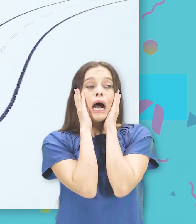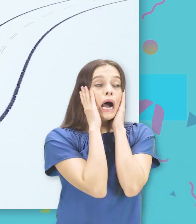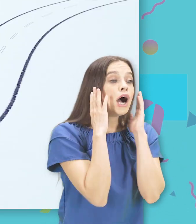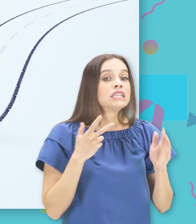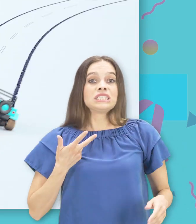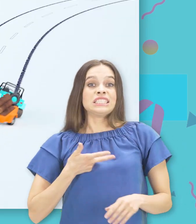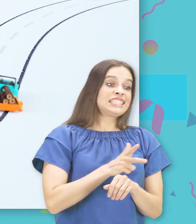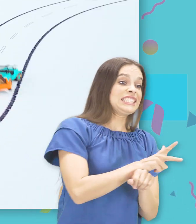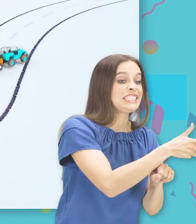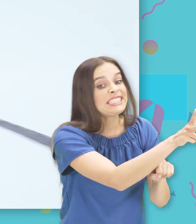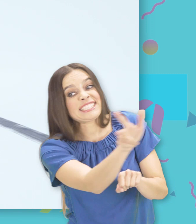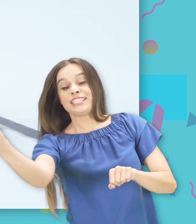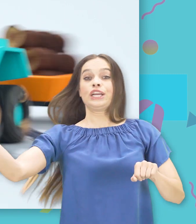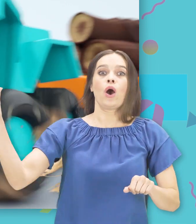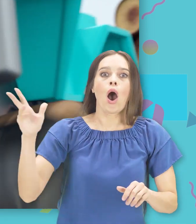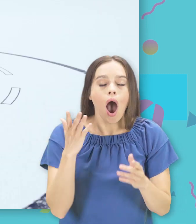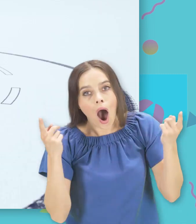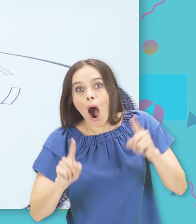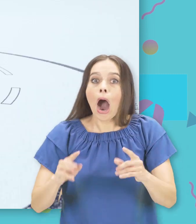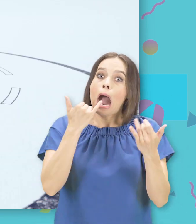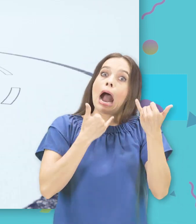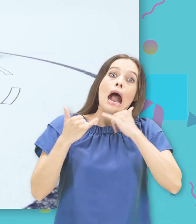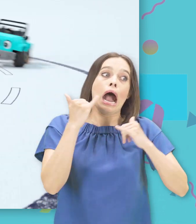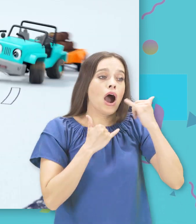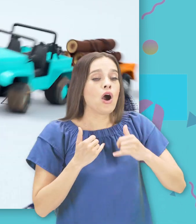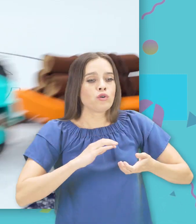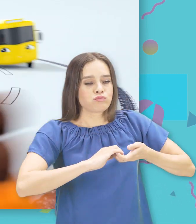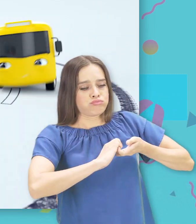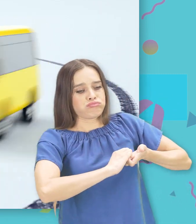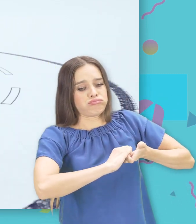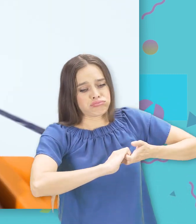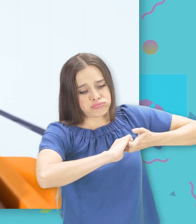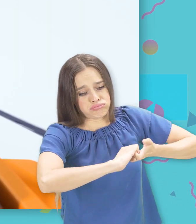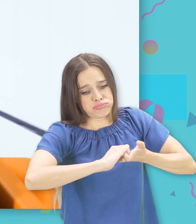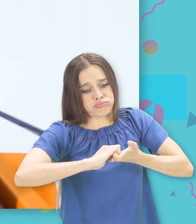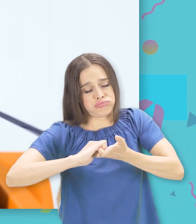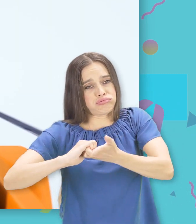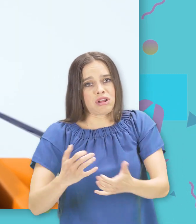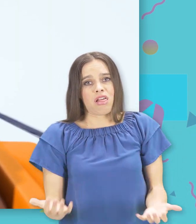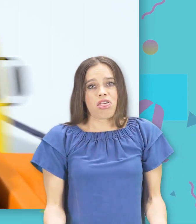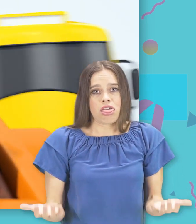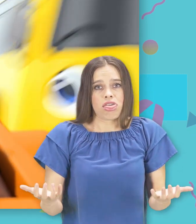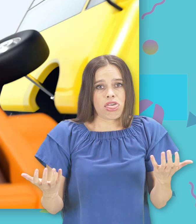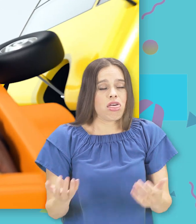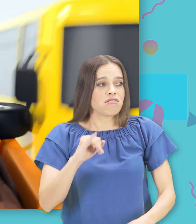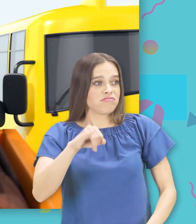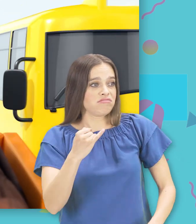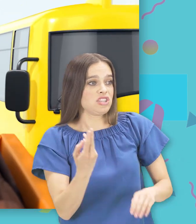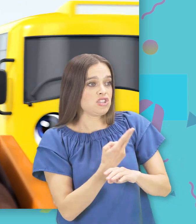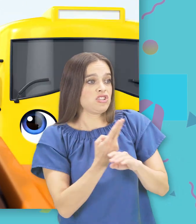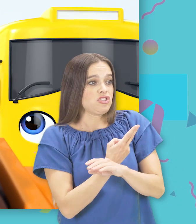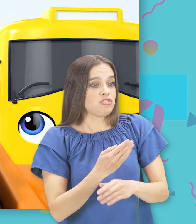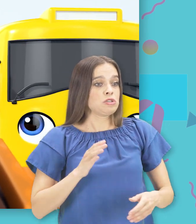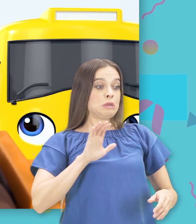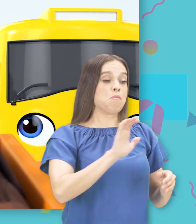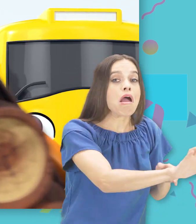Jesse swerves off of the track. Her trailer's on the back. Such a heavy weight, Jesse, use the brake. Can you